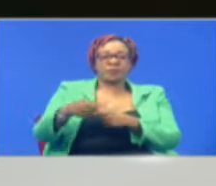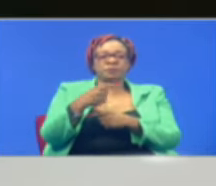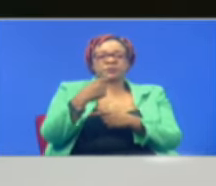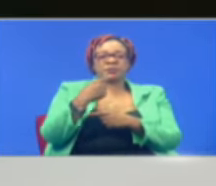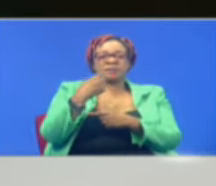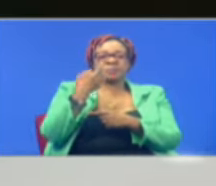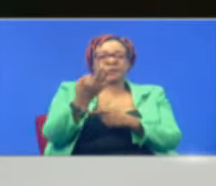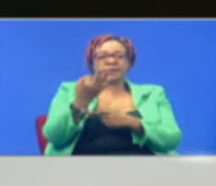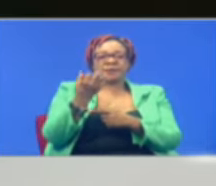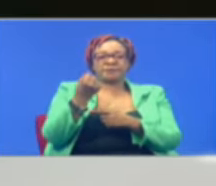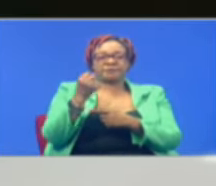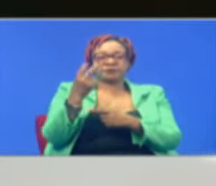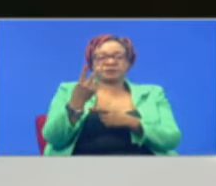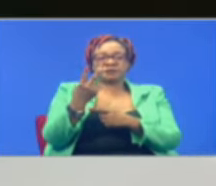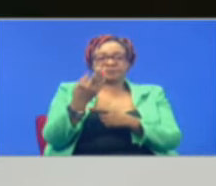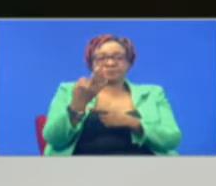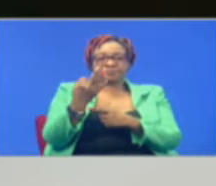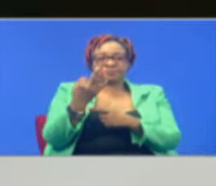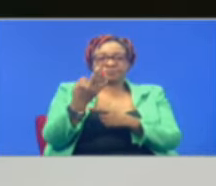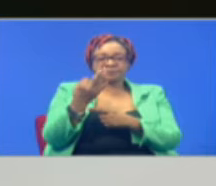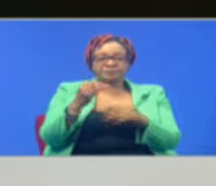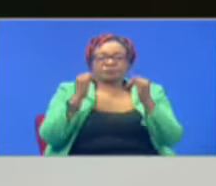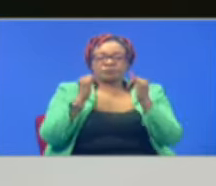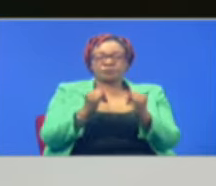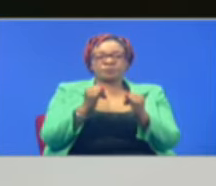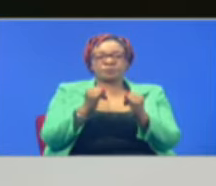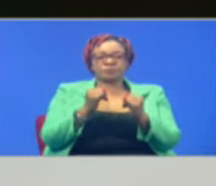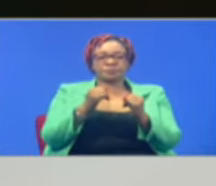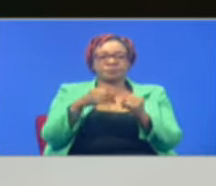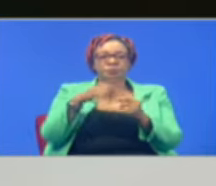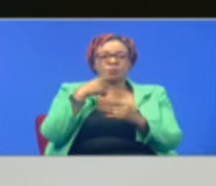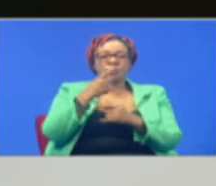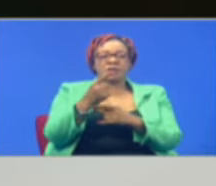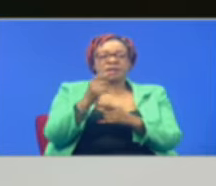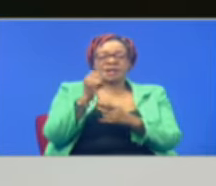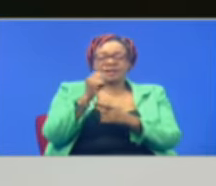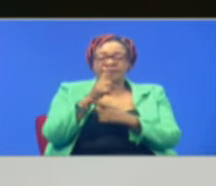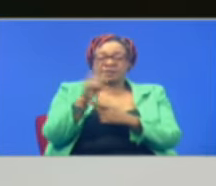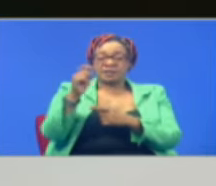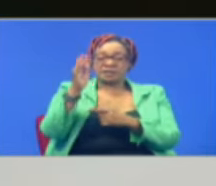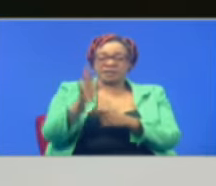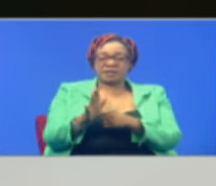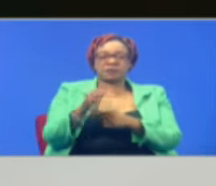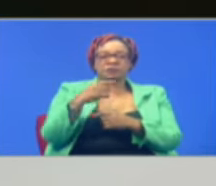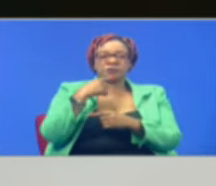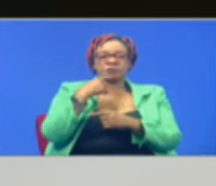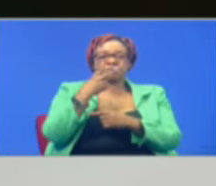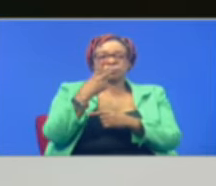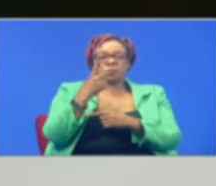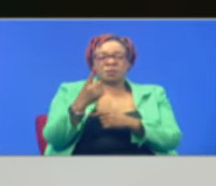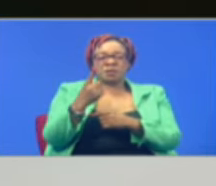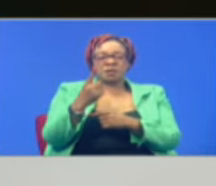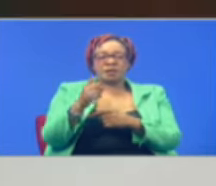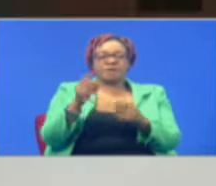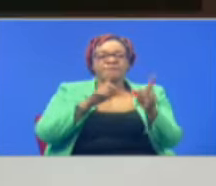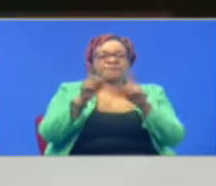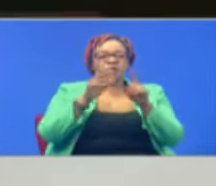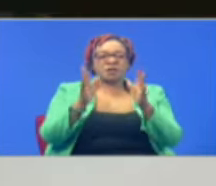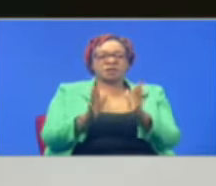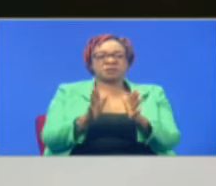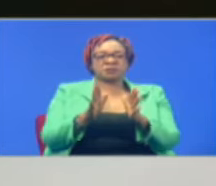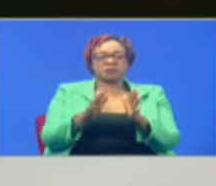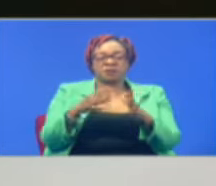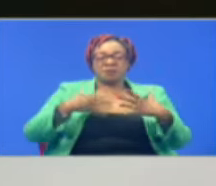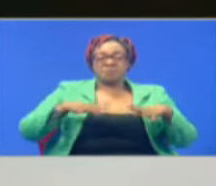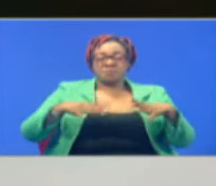102,353. Out of the new infections, 111 are Kenyans and 21 are foreigners. Three more people have succumbed to the virus,